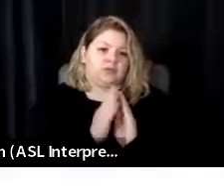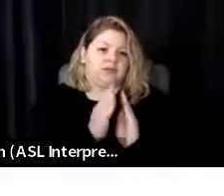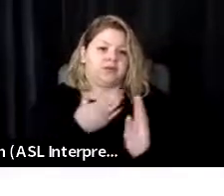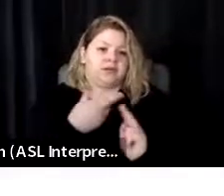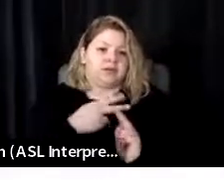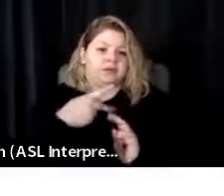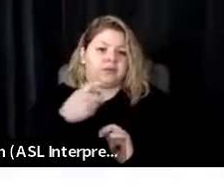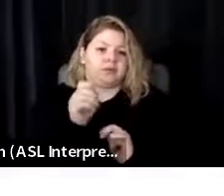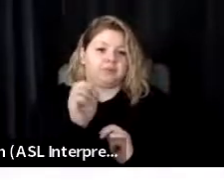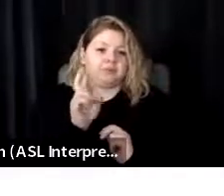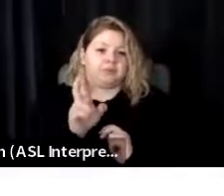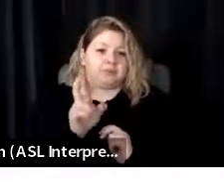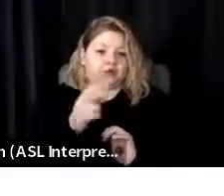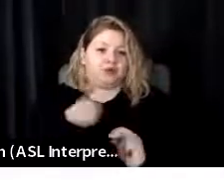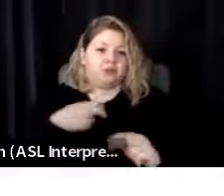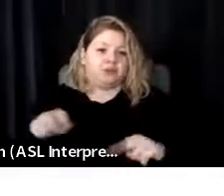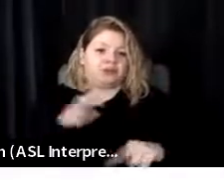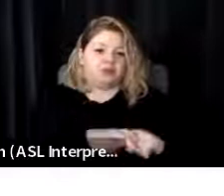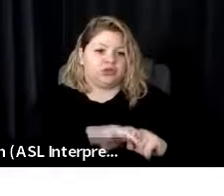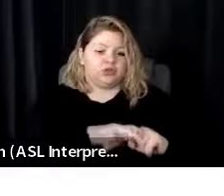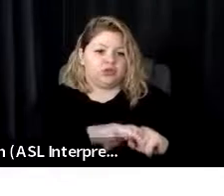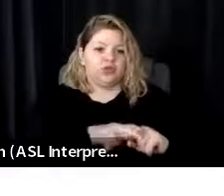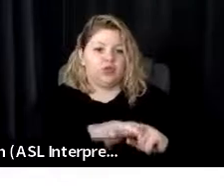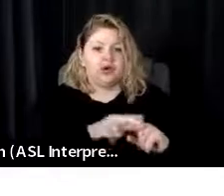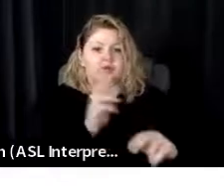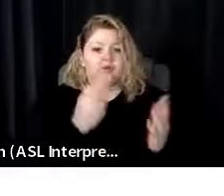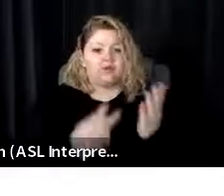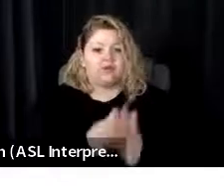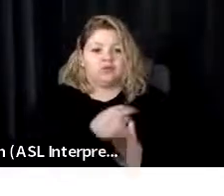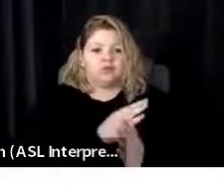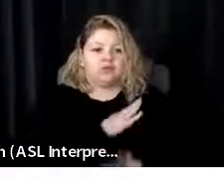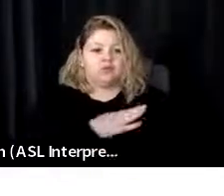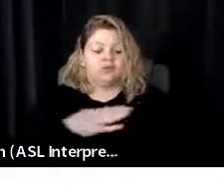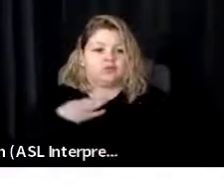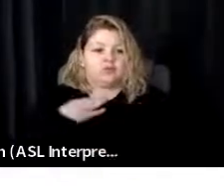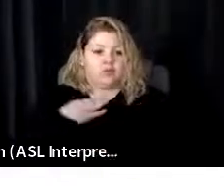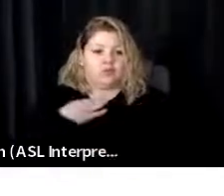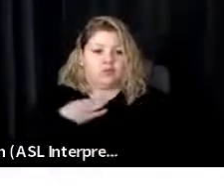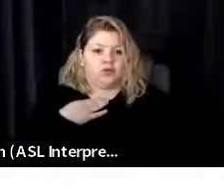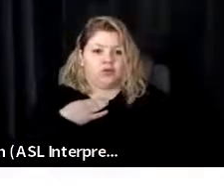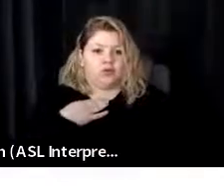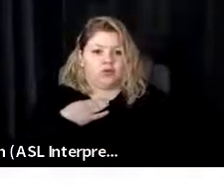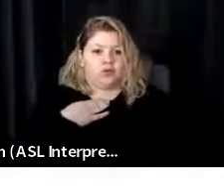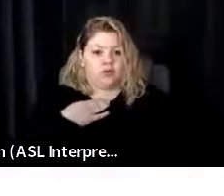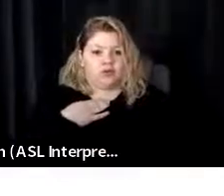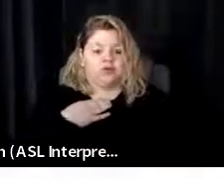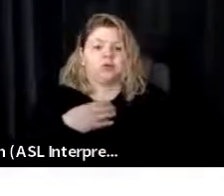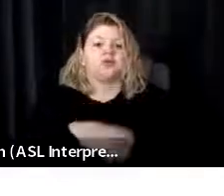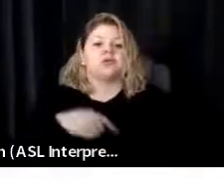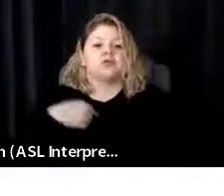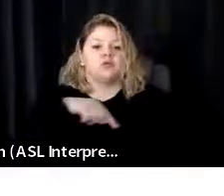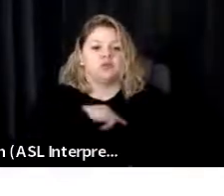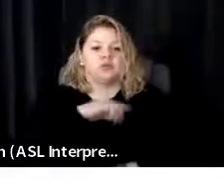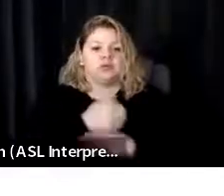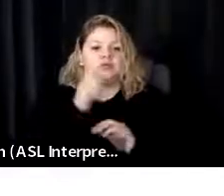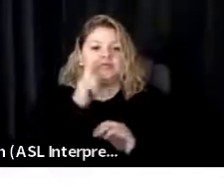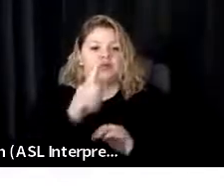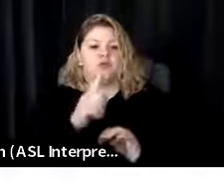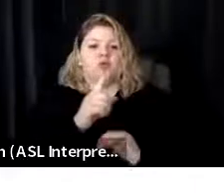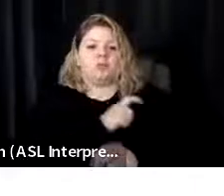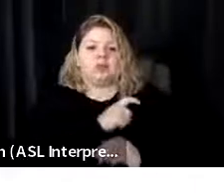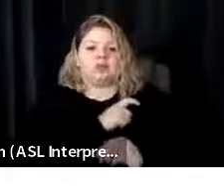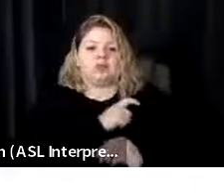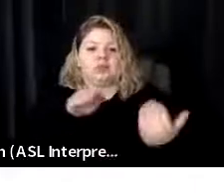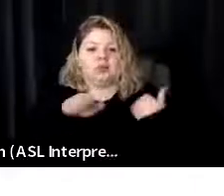of the Civilian Review Board. Per the City of Boston's ordinance establishing the Office of Police Accountability and Transparency,